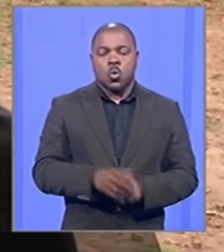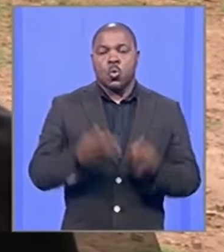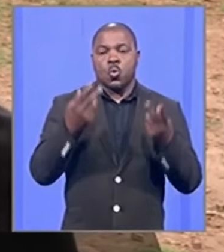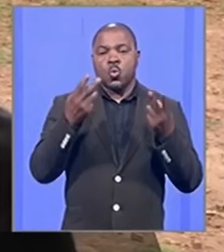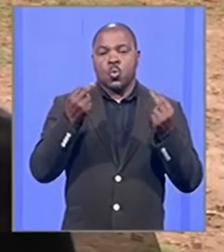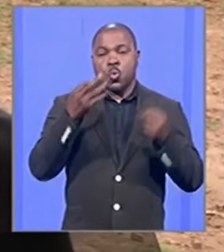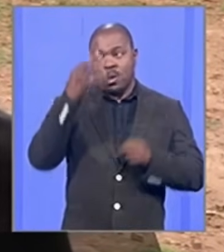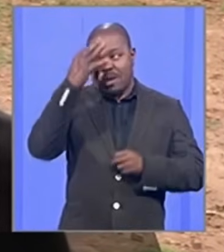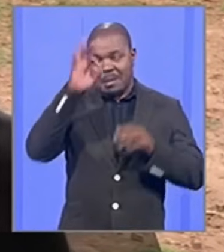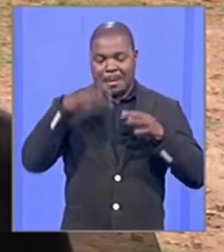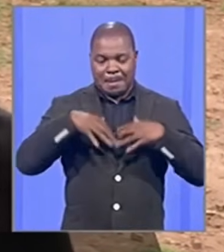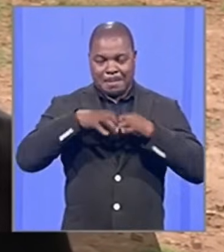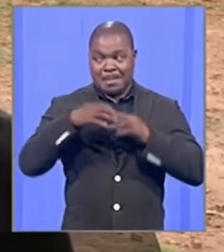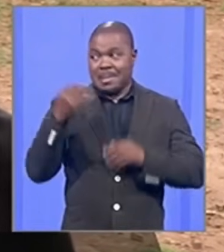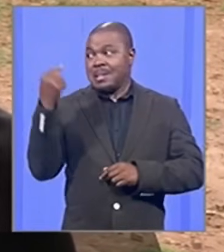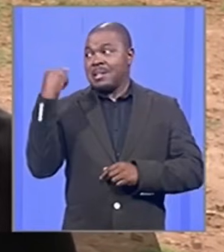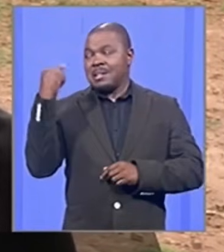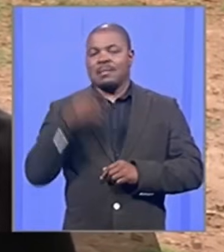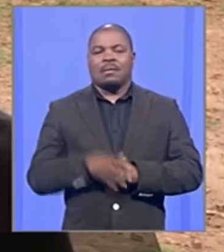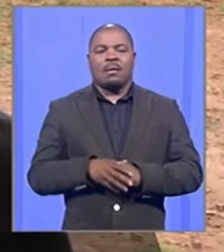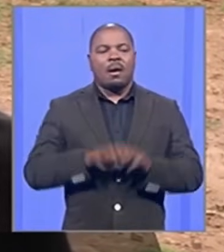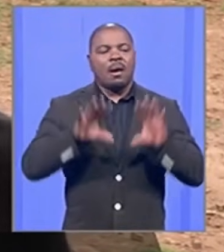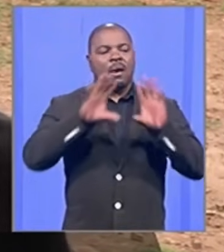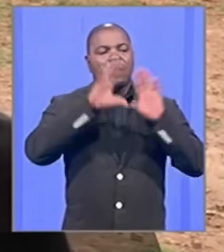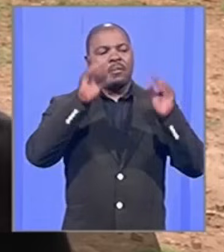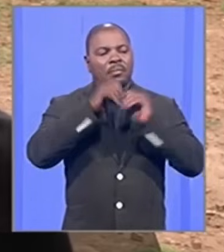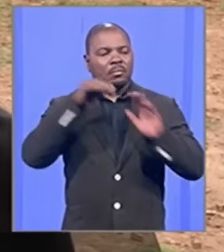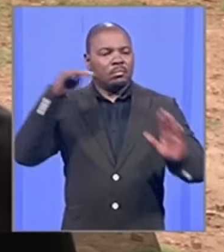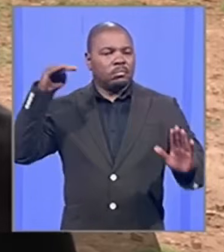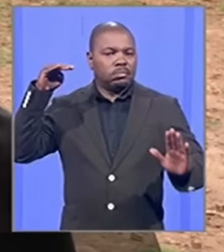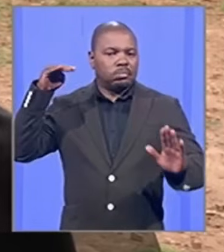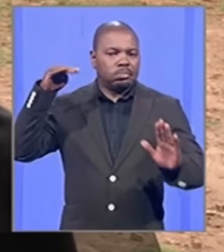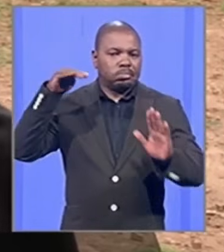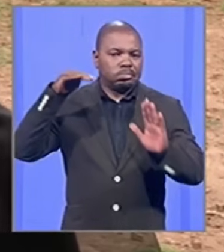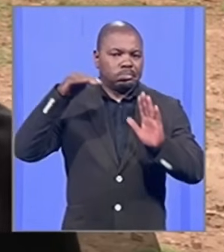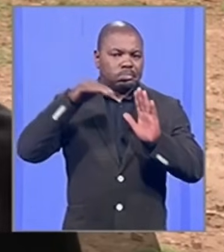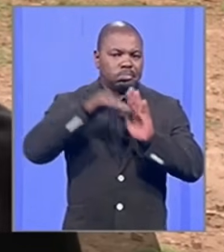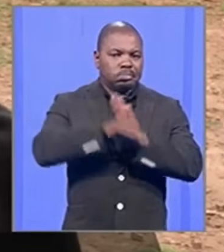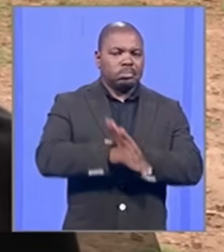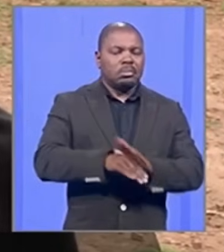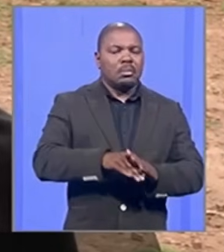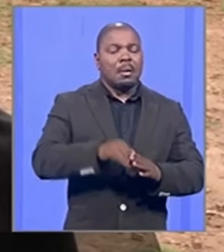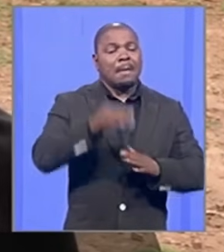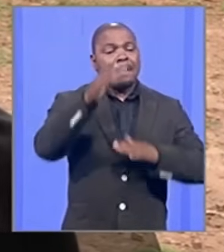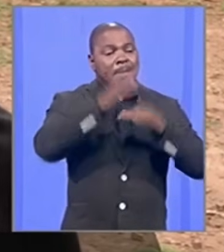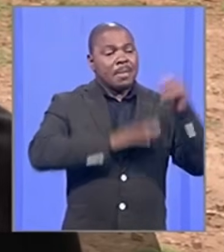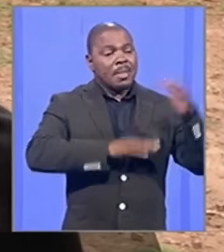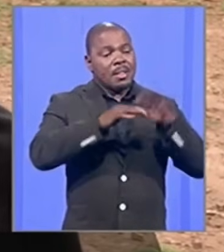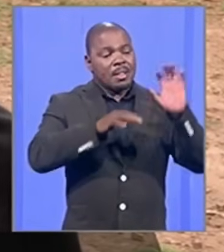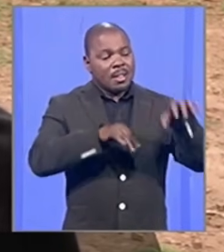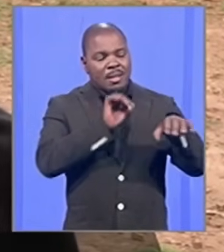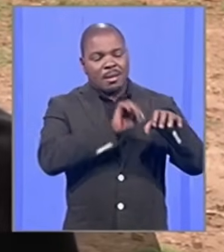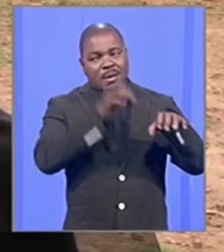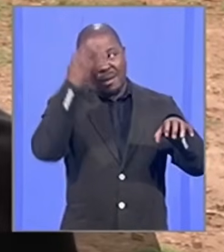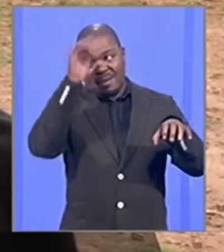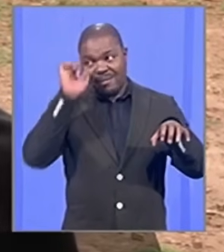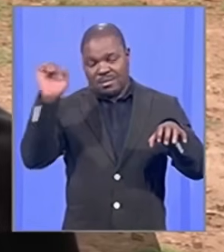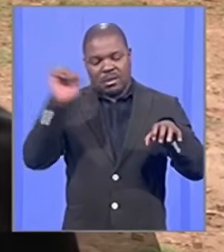ntšha dilo tsotlhe be di simolola di wela tlase. Dikago di onetse tse ne re re ke tsa